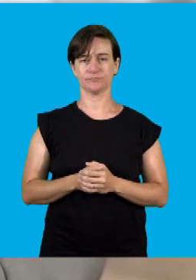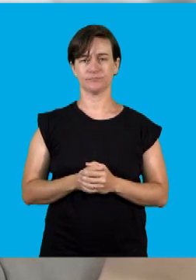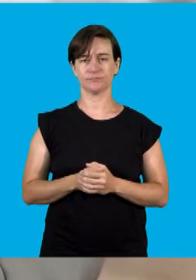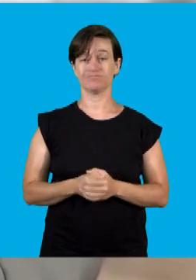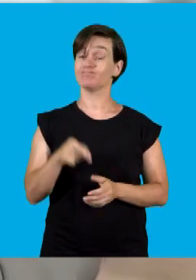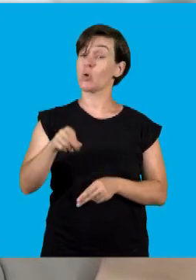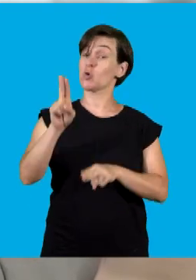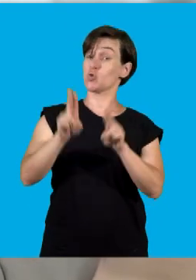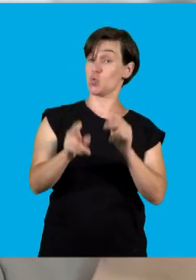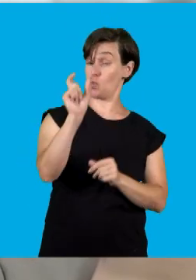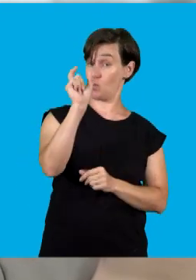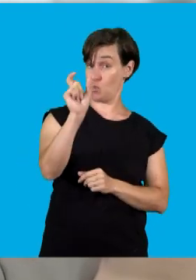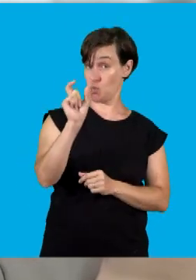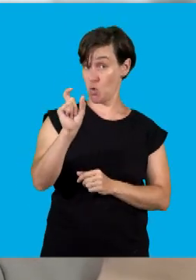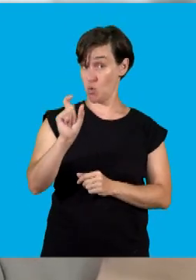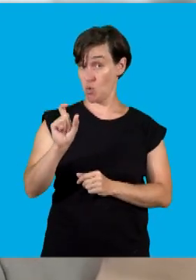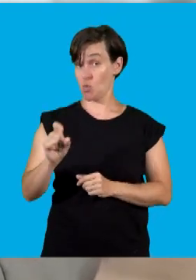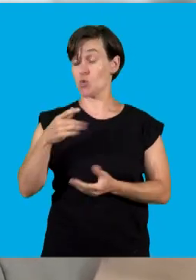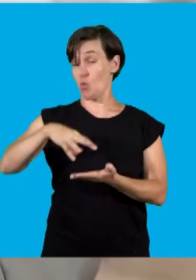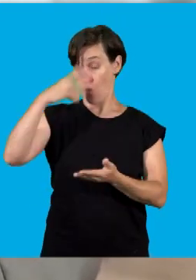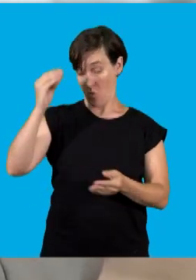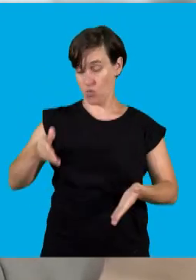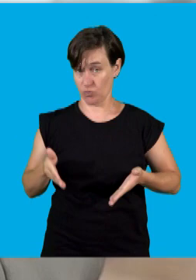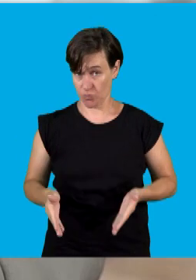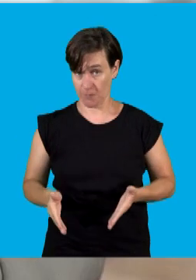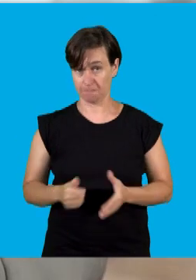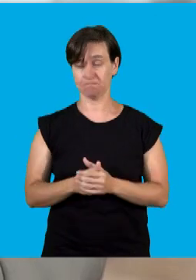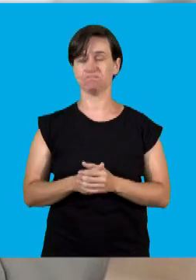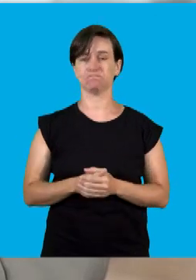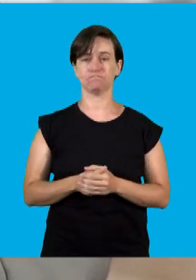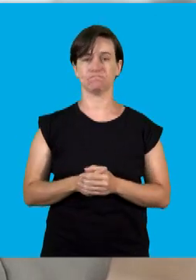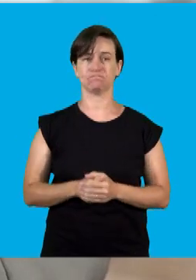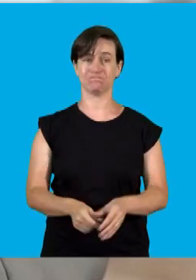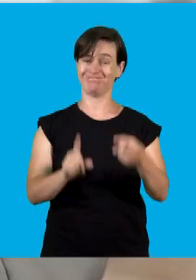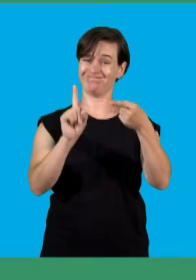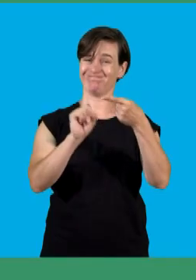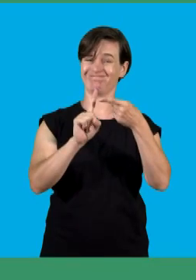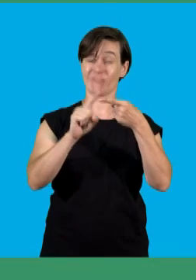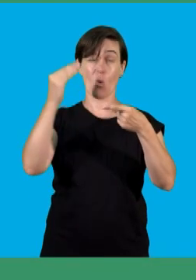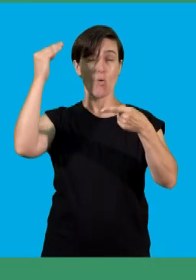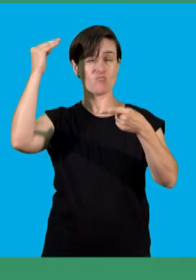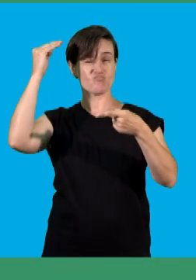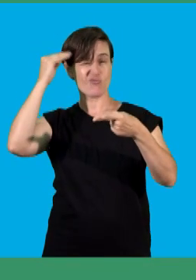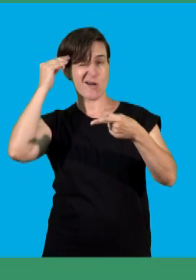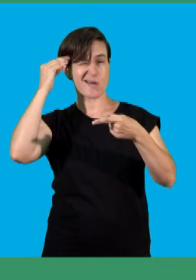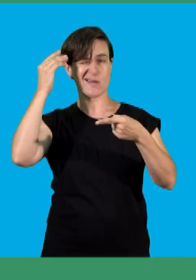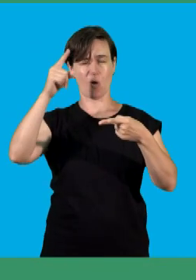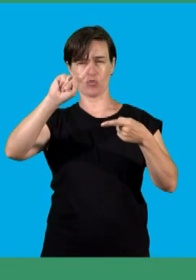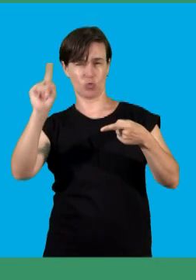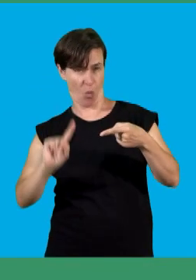right, these are the new words that we are going to be learning throughout this lesson. The first one